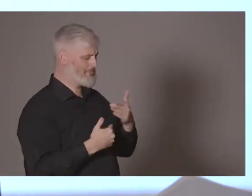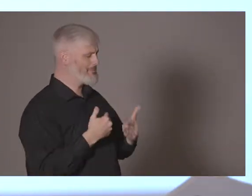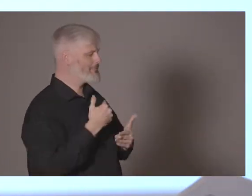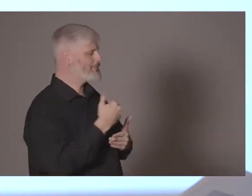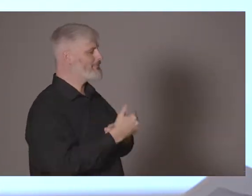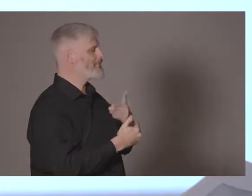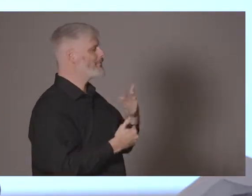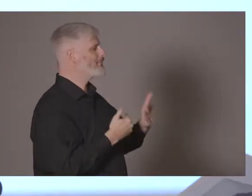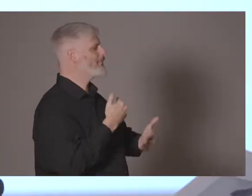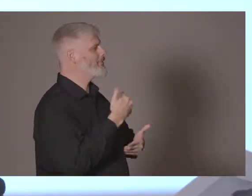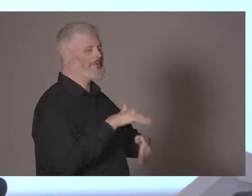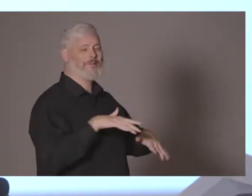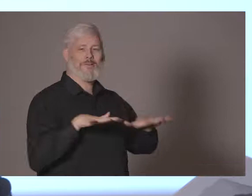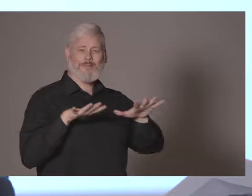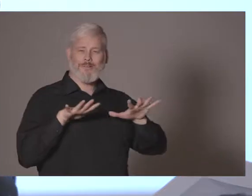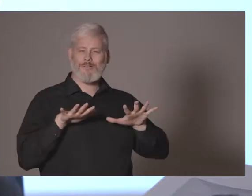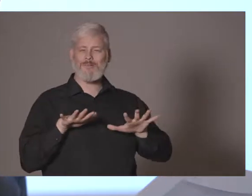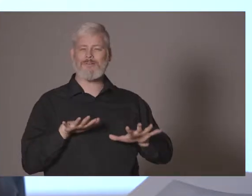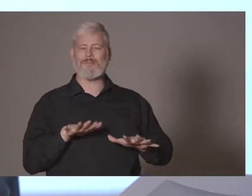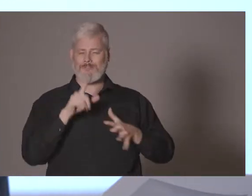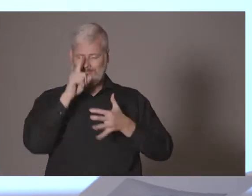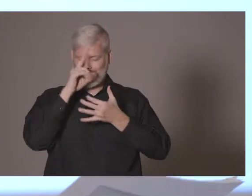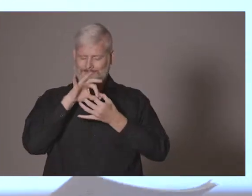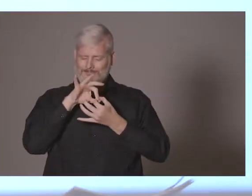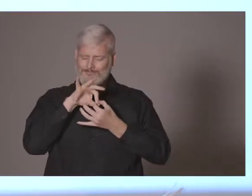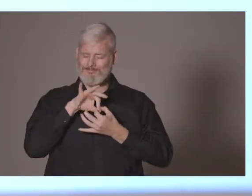and walk slowly into the mystery.